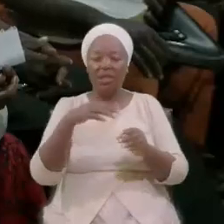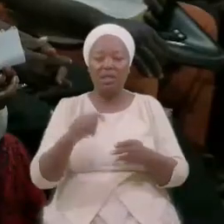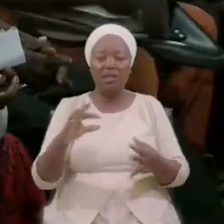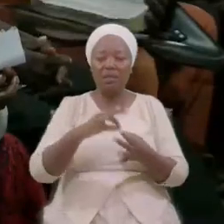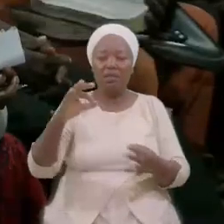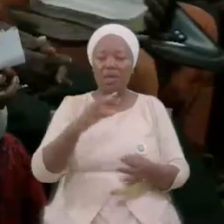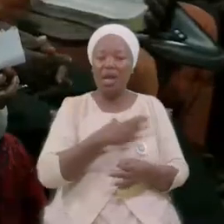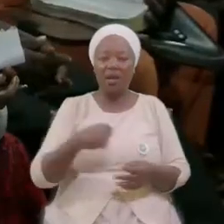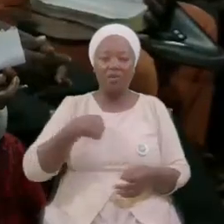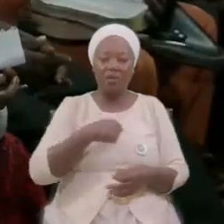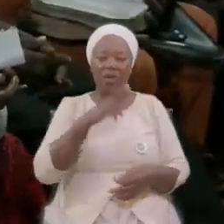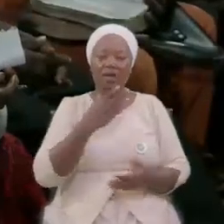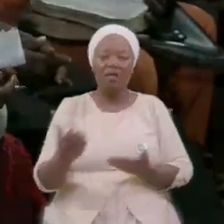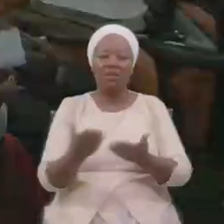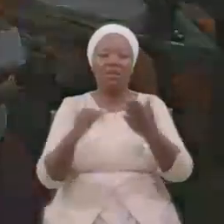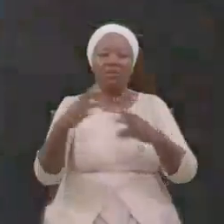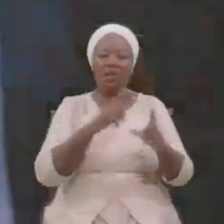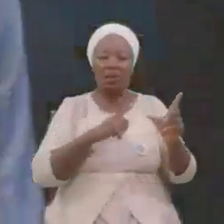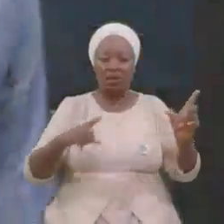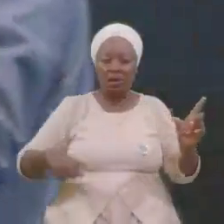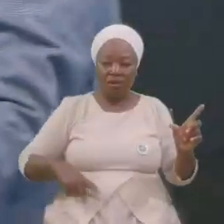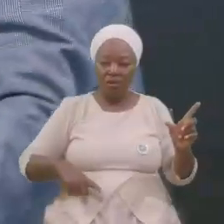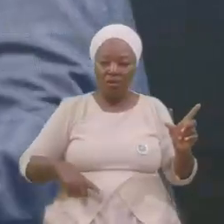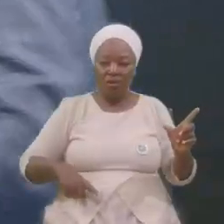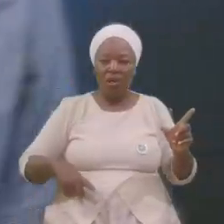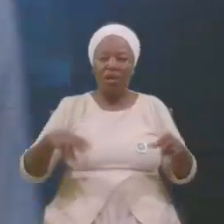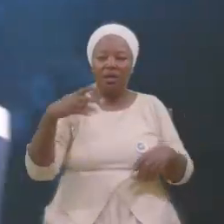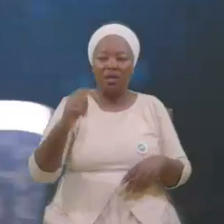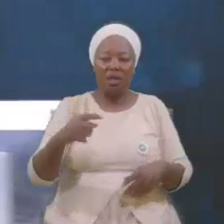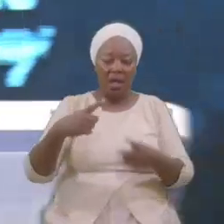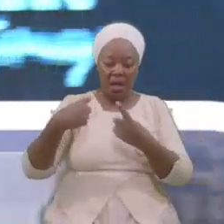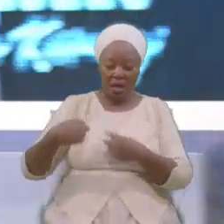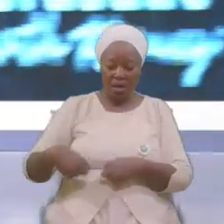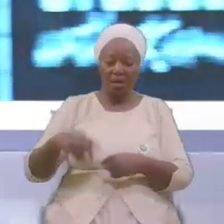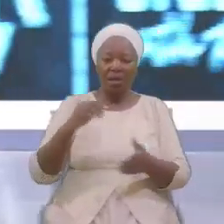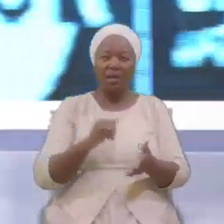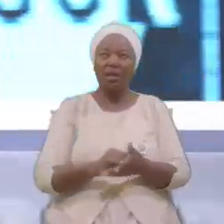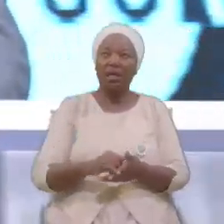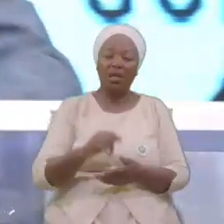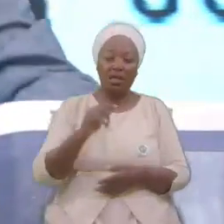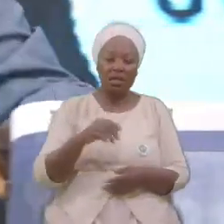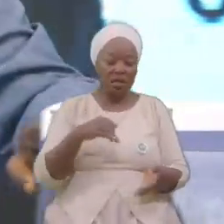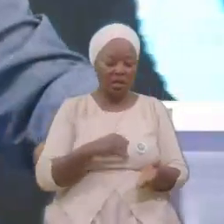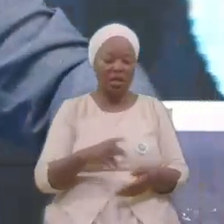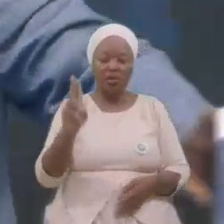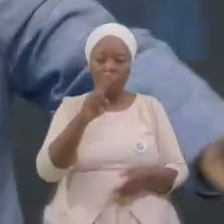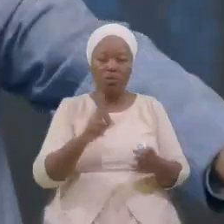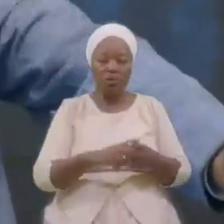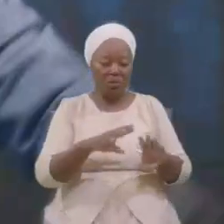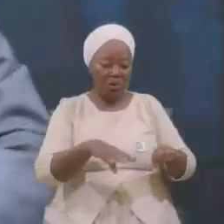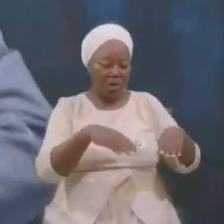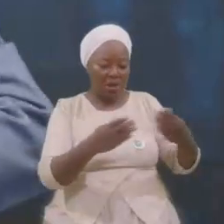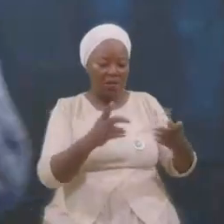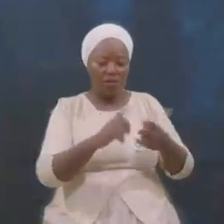we're serving the Lord. The heart that you used to give to all those things of